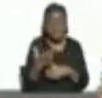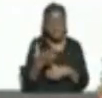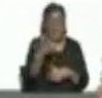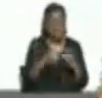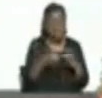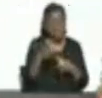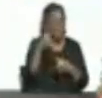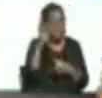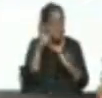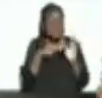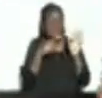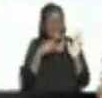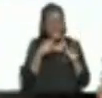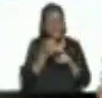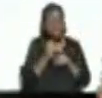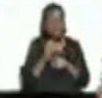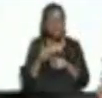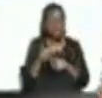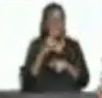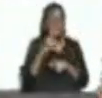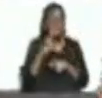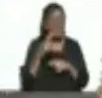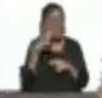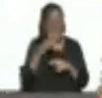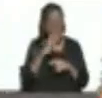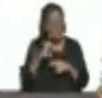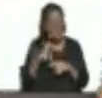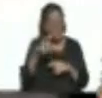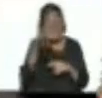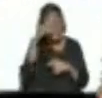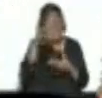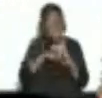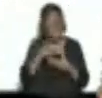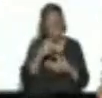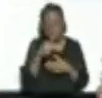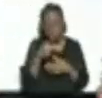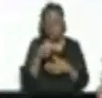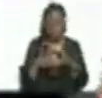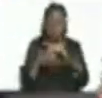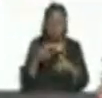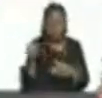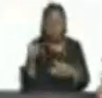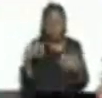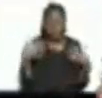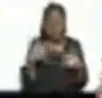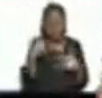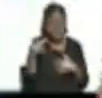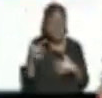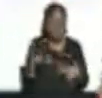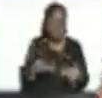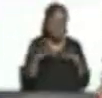who tuned in via Zoom. He told the court that he's in fear for his life and has concerns for his safety and that of their